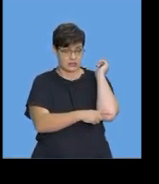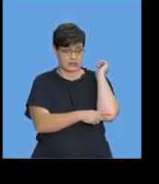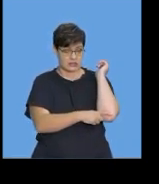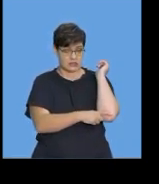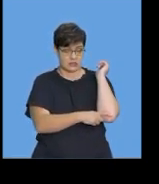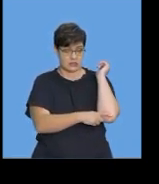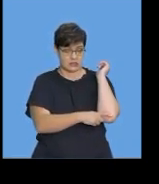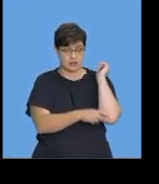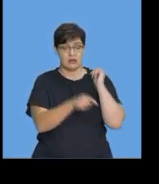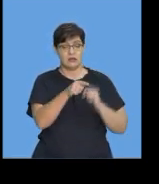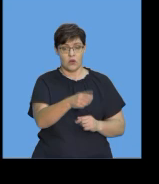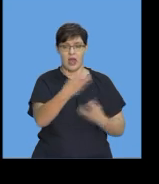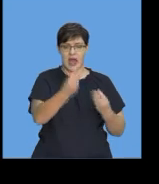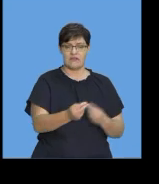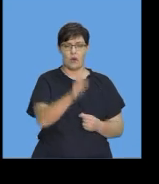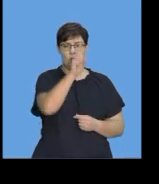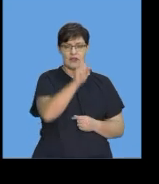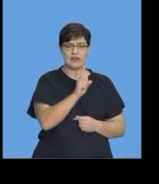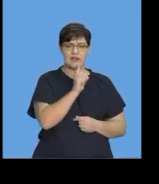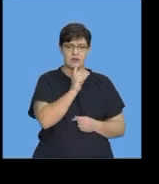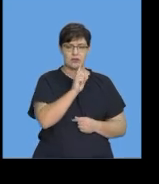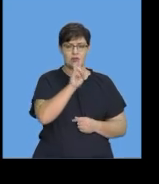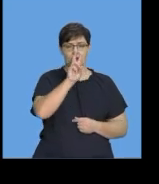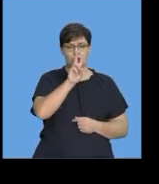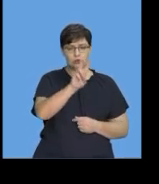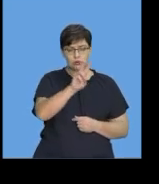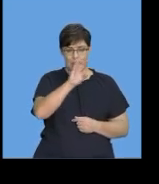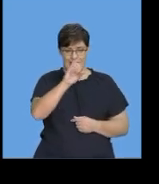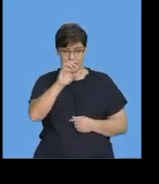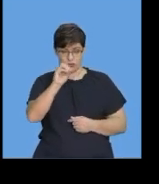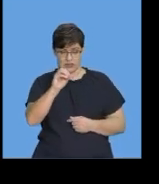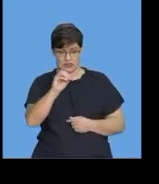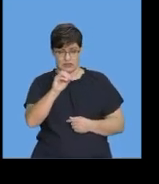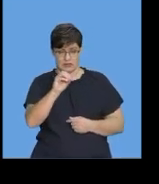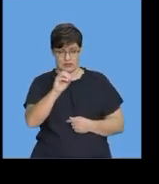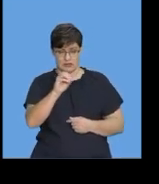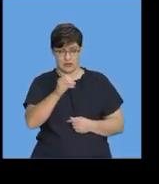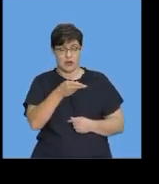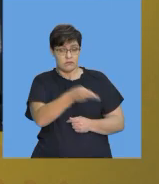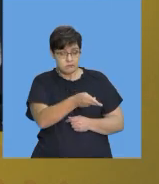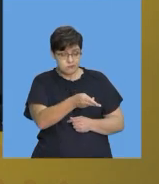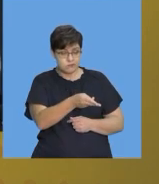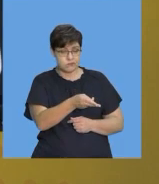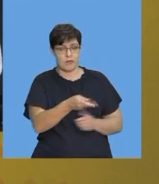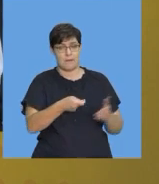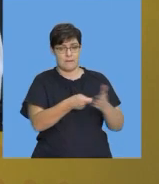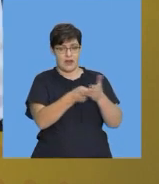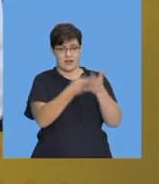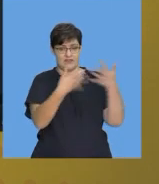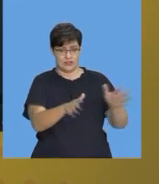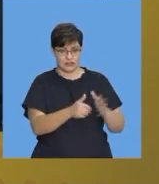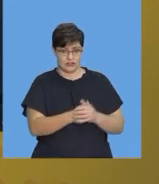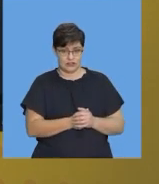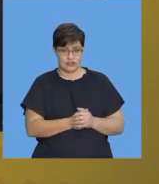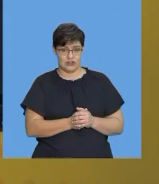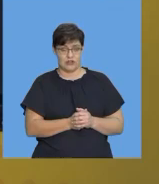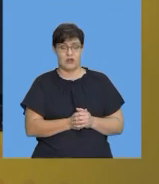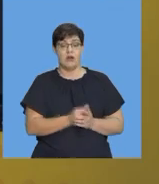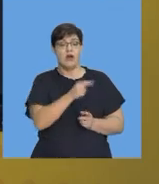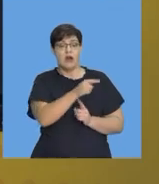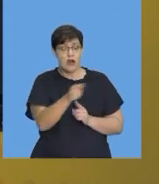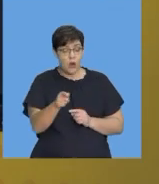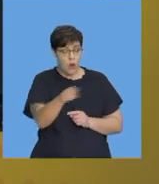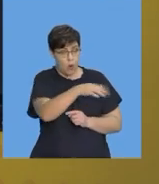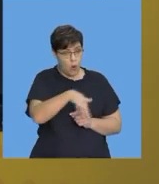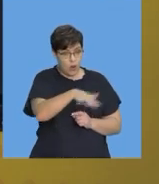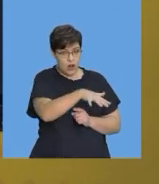you had 1,200 items that you had purchased. So obviously, all of those